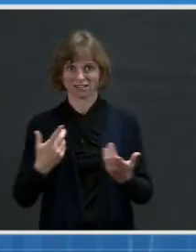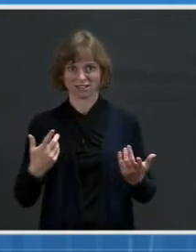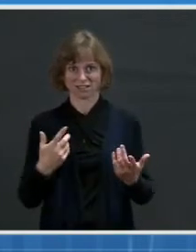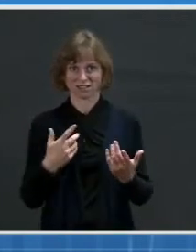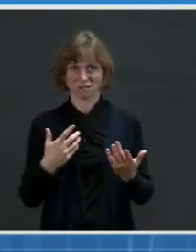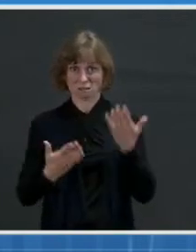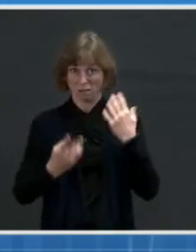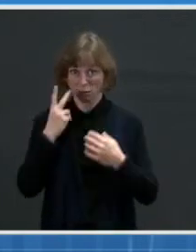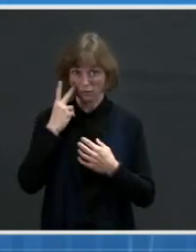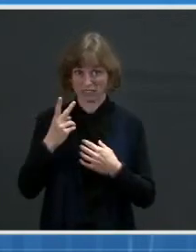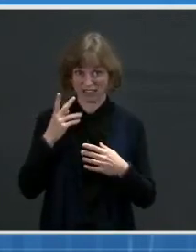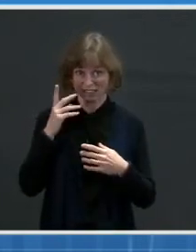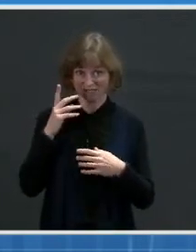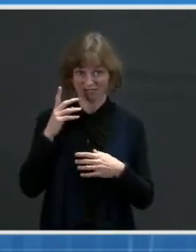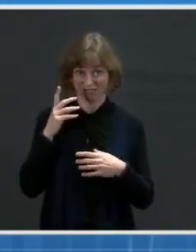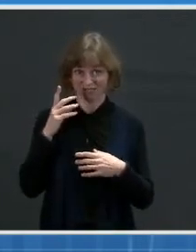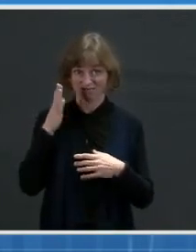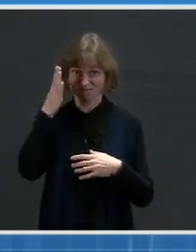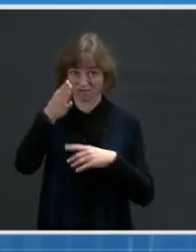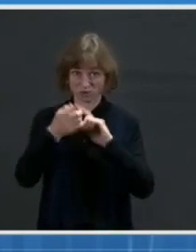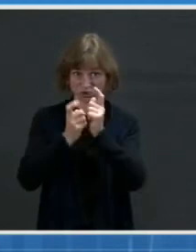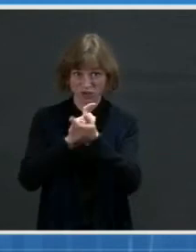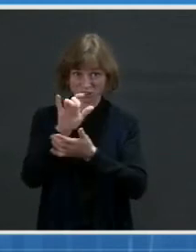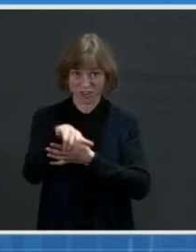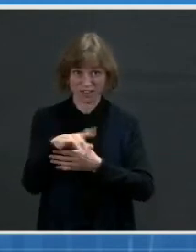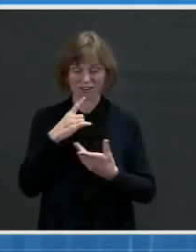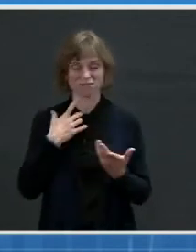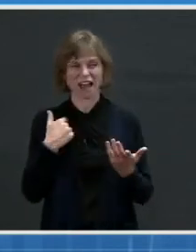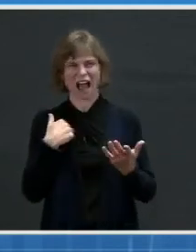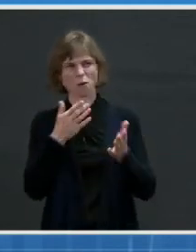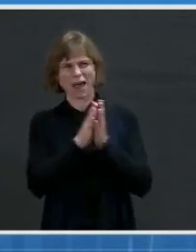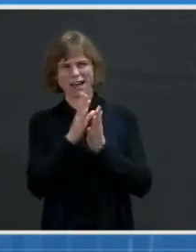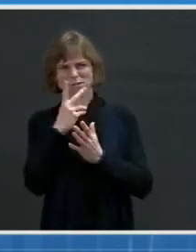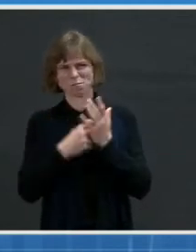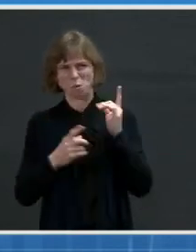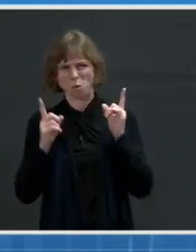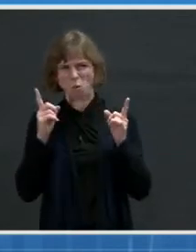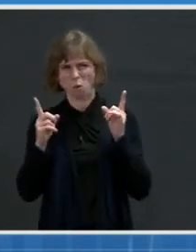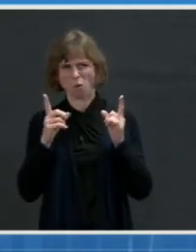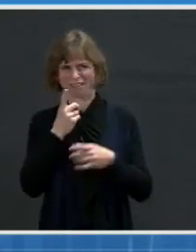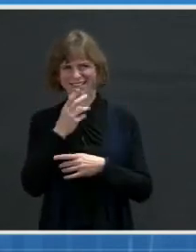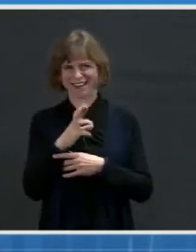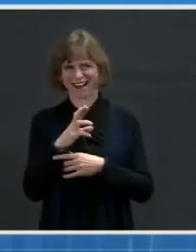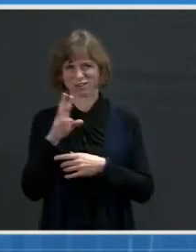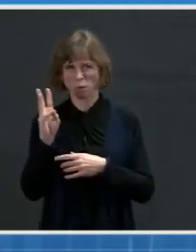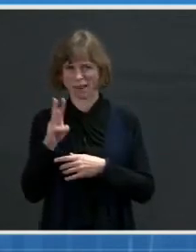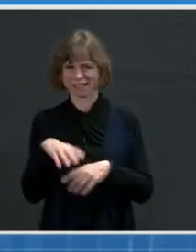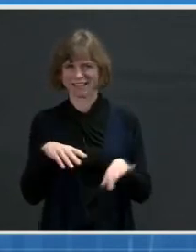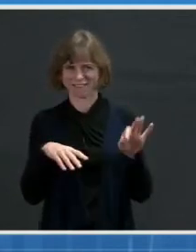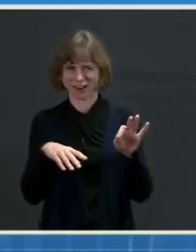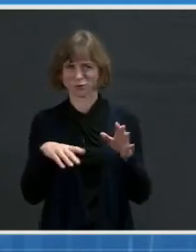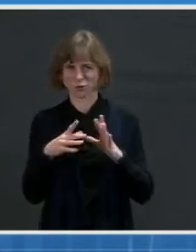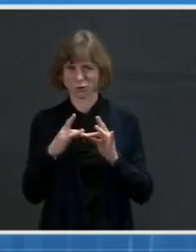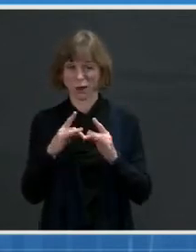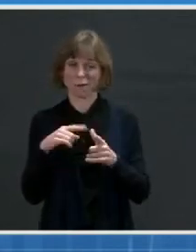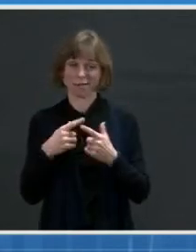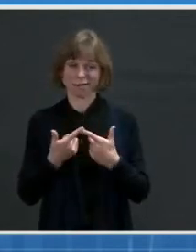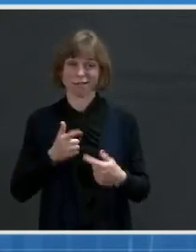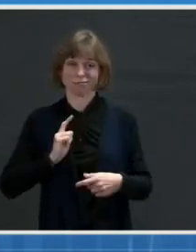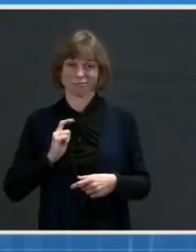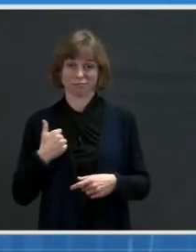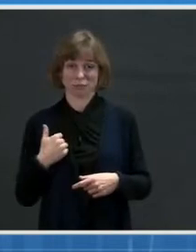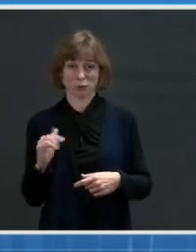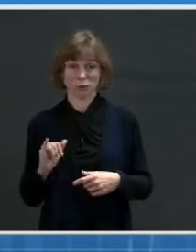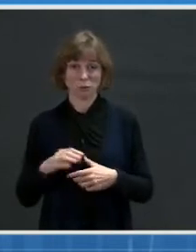Well, I'm going to invite both Dr. Walensky and Dr. Fauci to comment on that, and then I will as